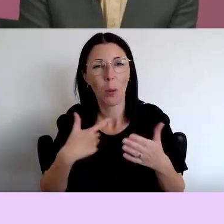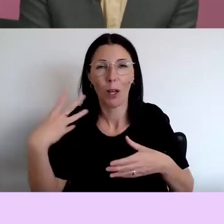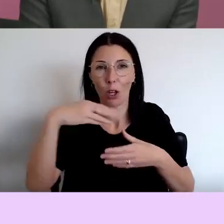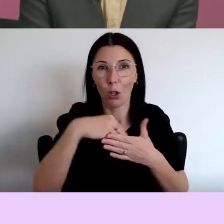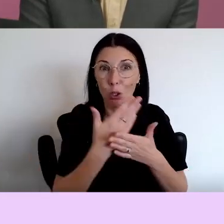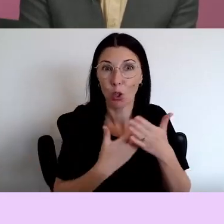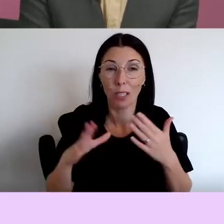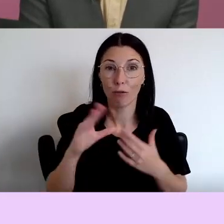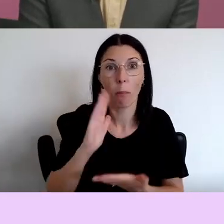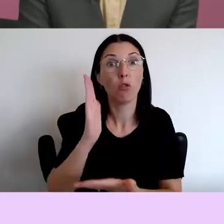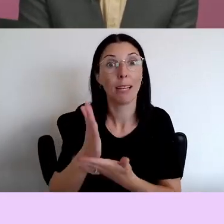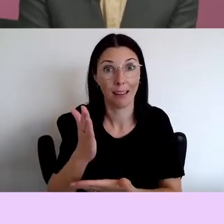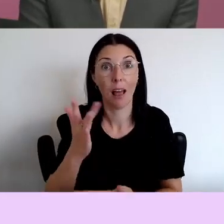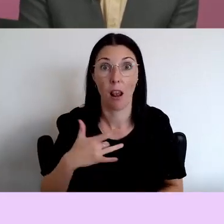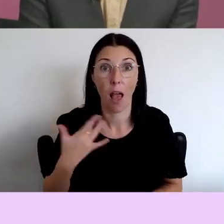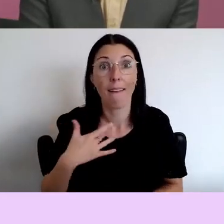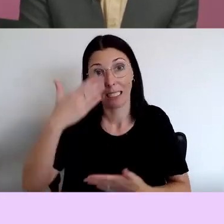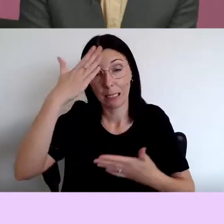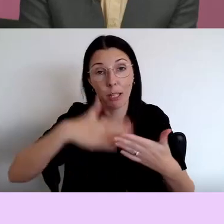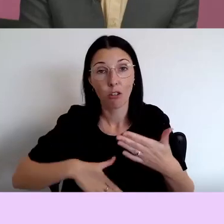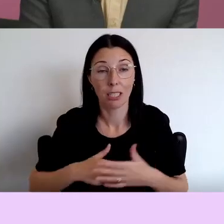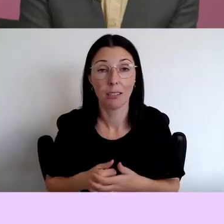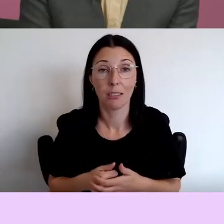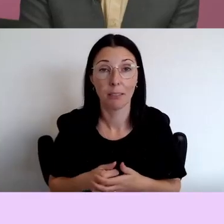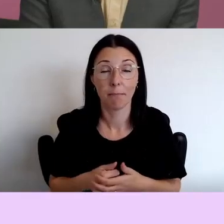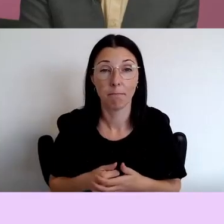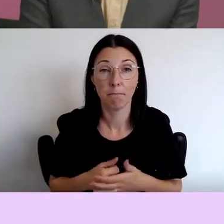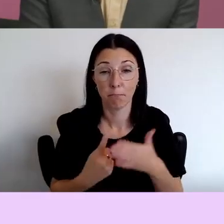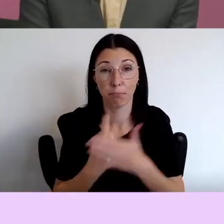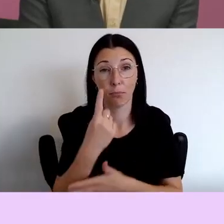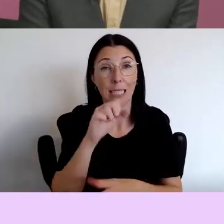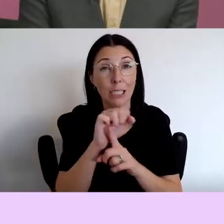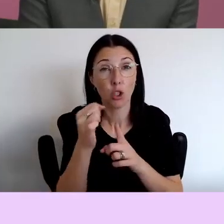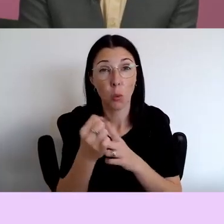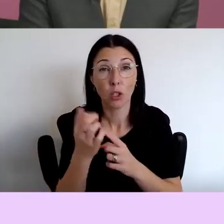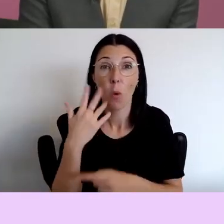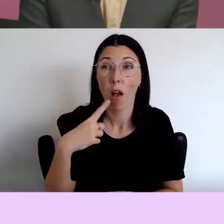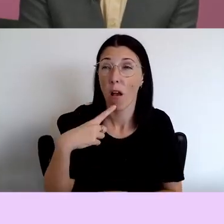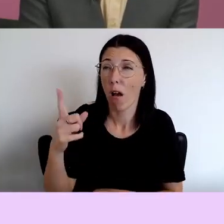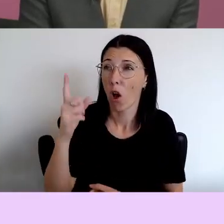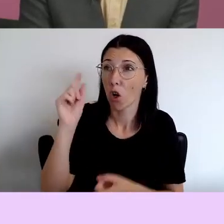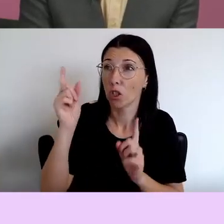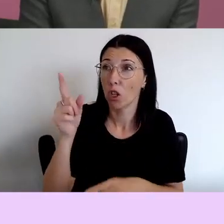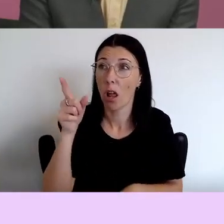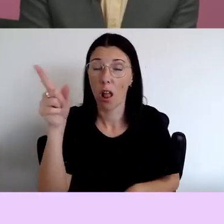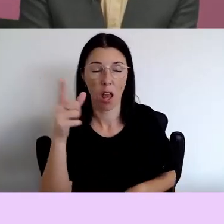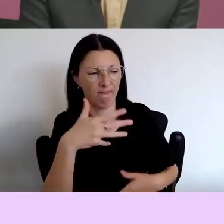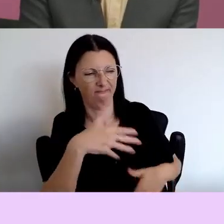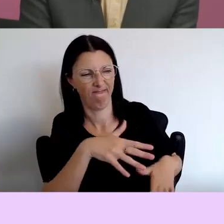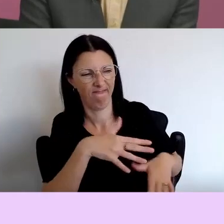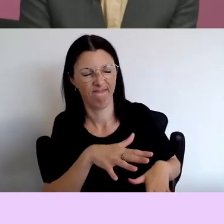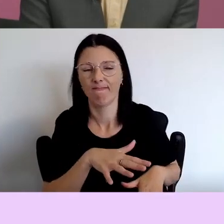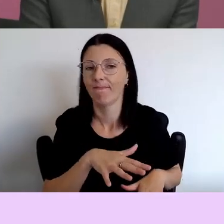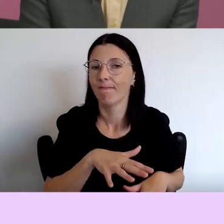real-life experiences, situations where concerns have been brushed aside. Because sadly, this is a reality